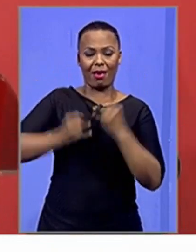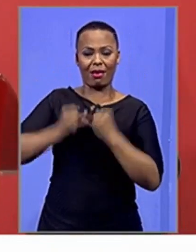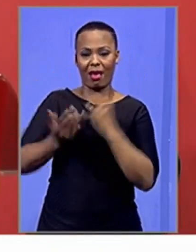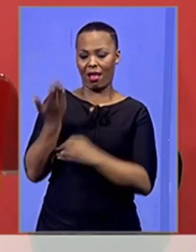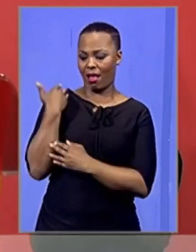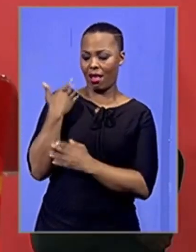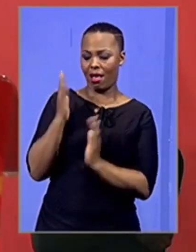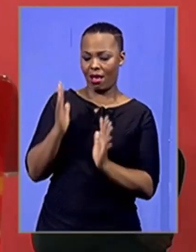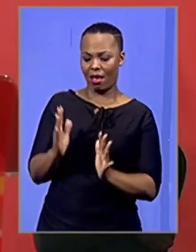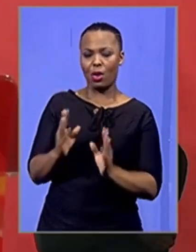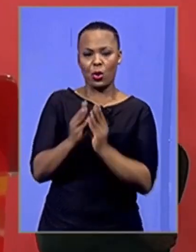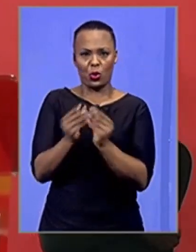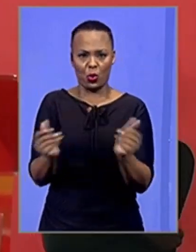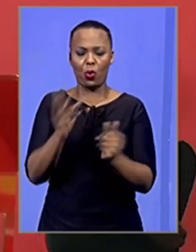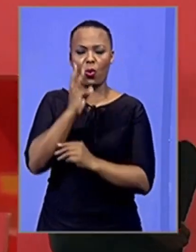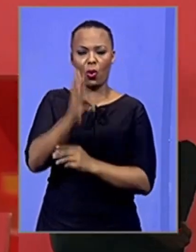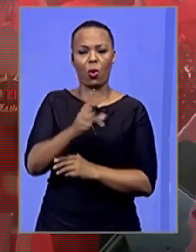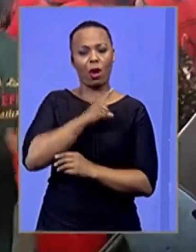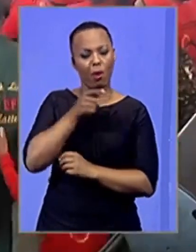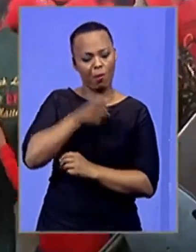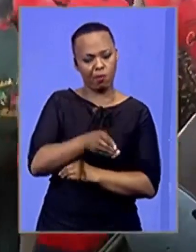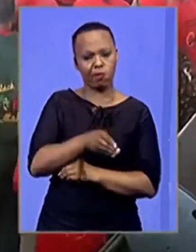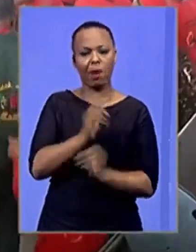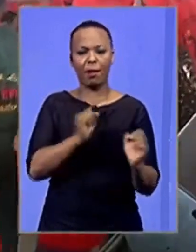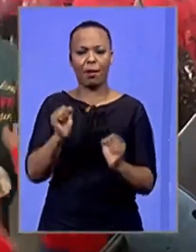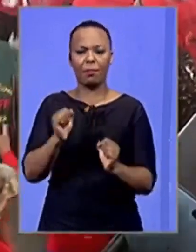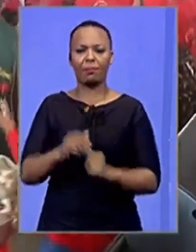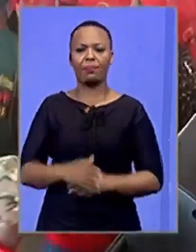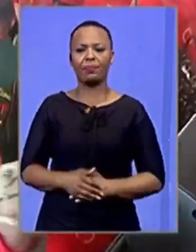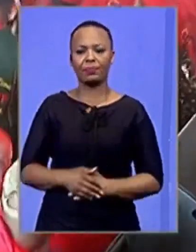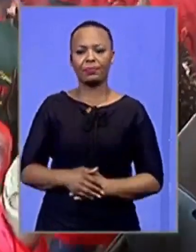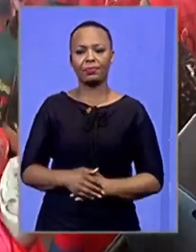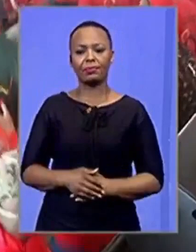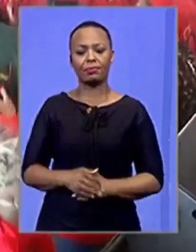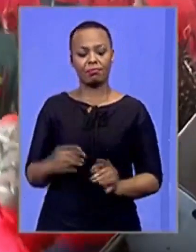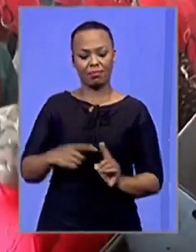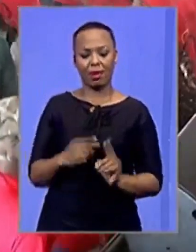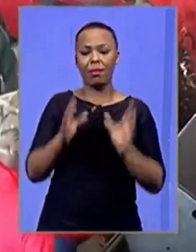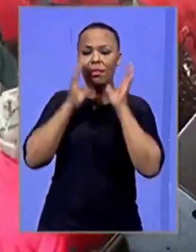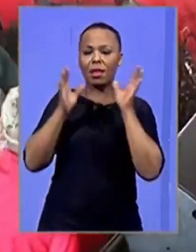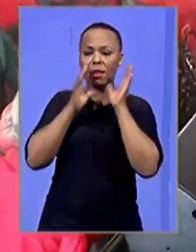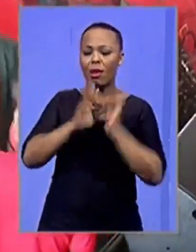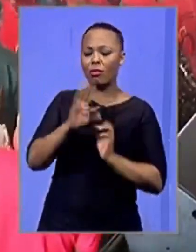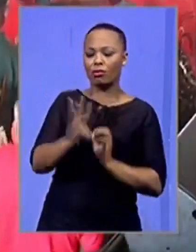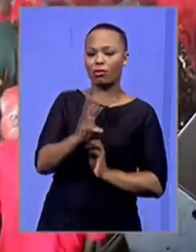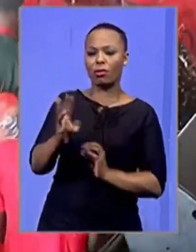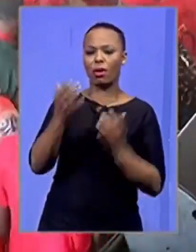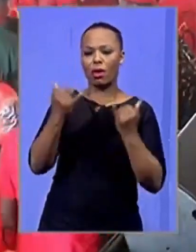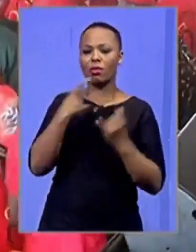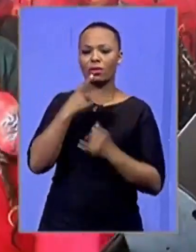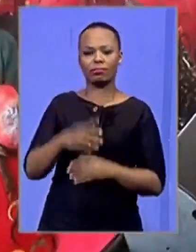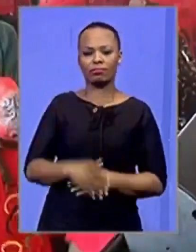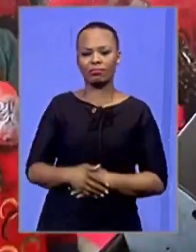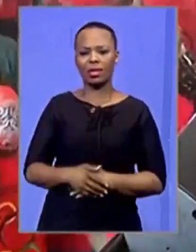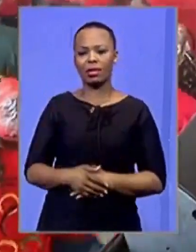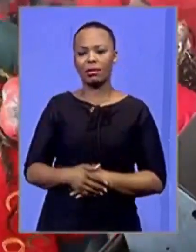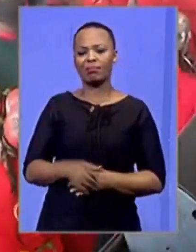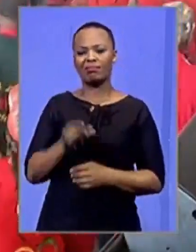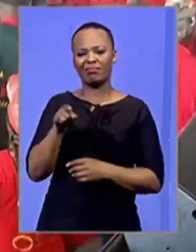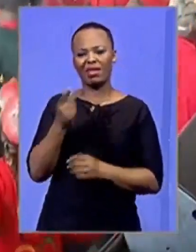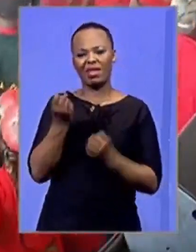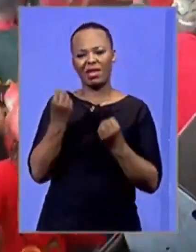have done because we are still here. Malema o boetse a hlokomedisa ditho tsa moga ho ba kgahlano le diketso tsa